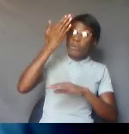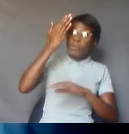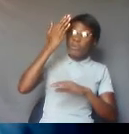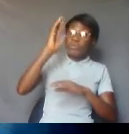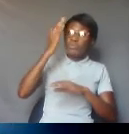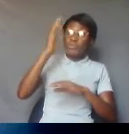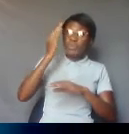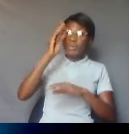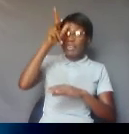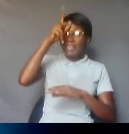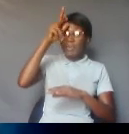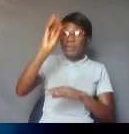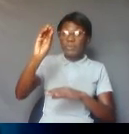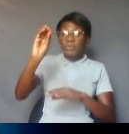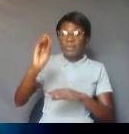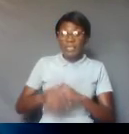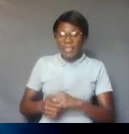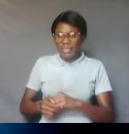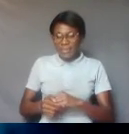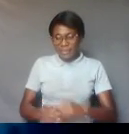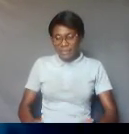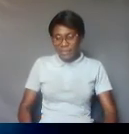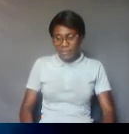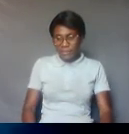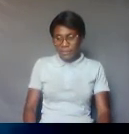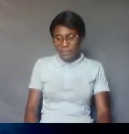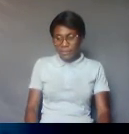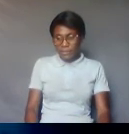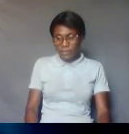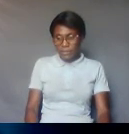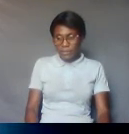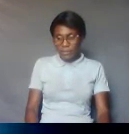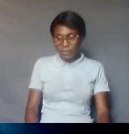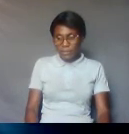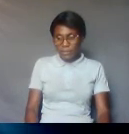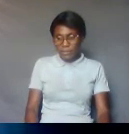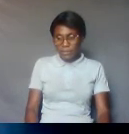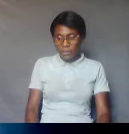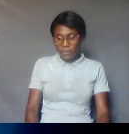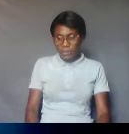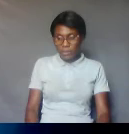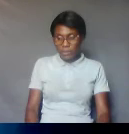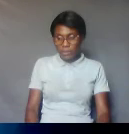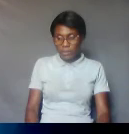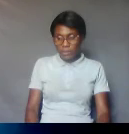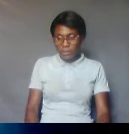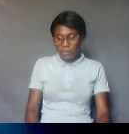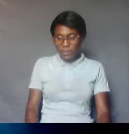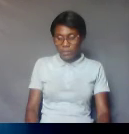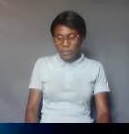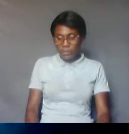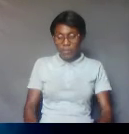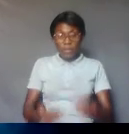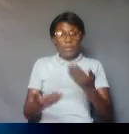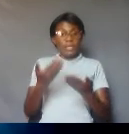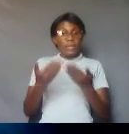about this is maybe the wrong? Because in most cases, the conversation starters are those